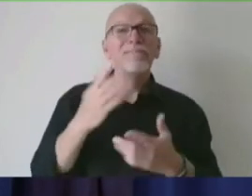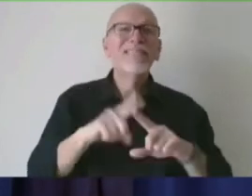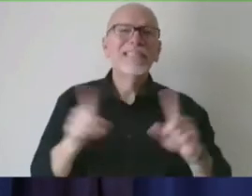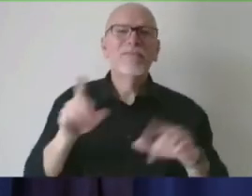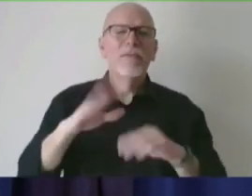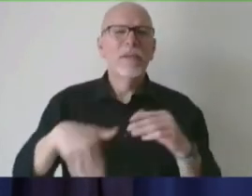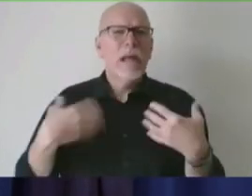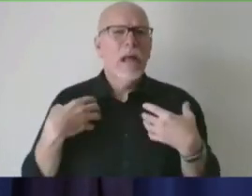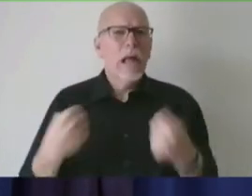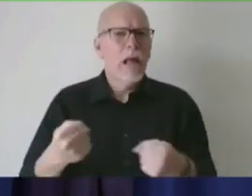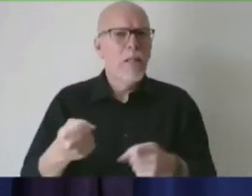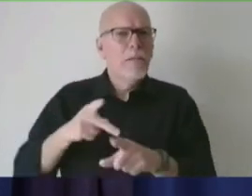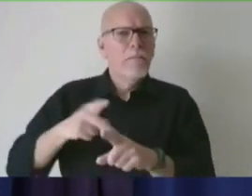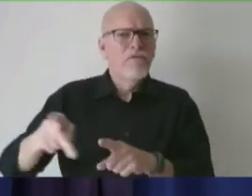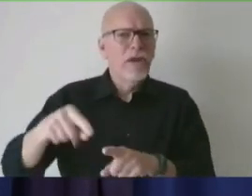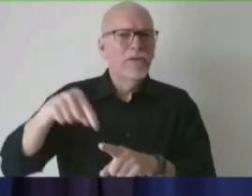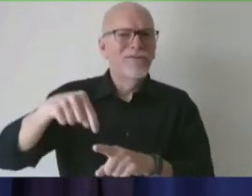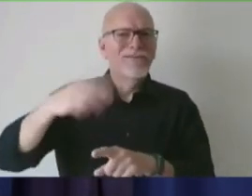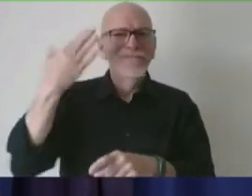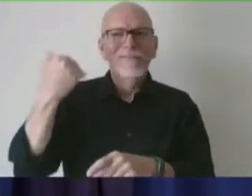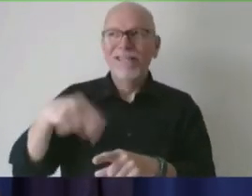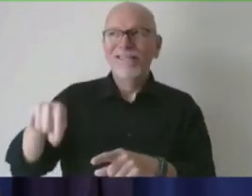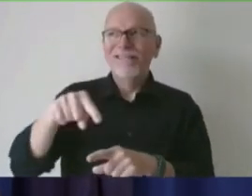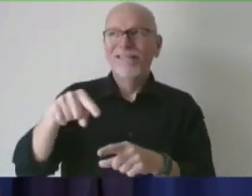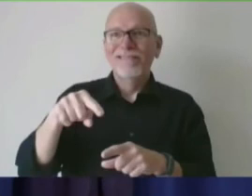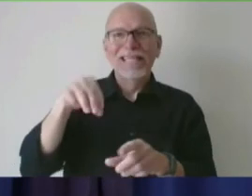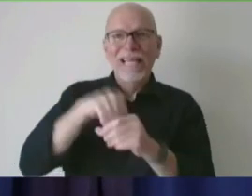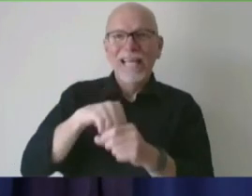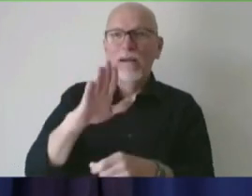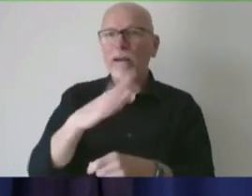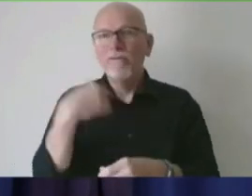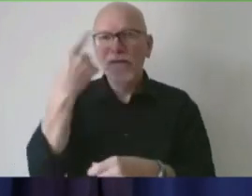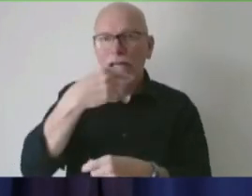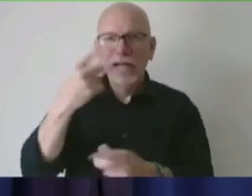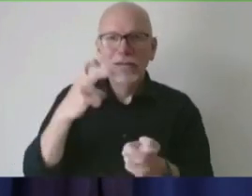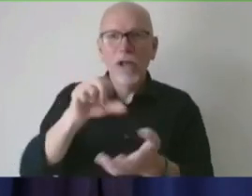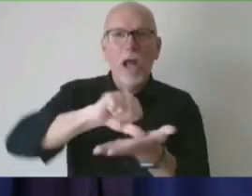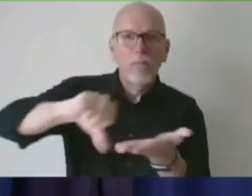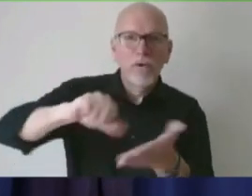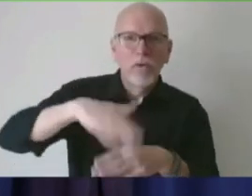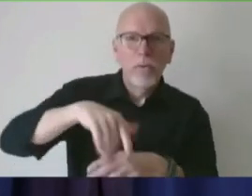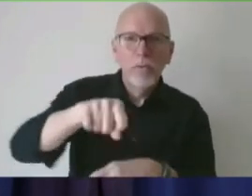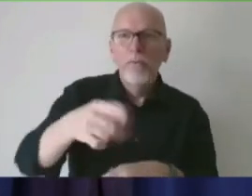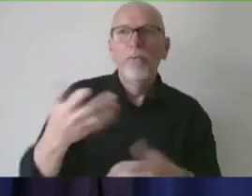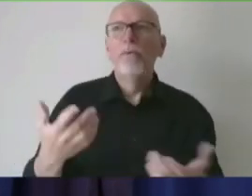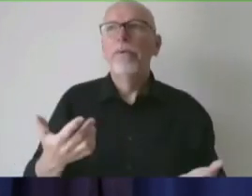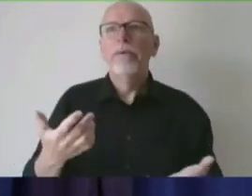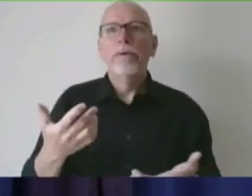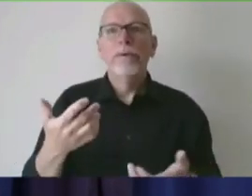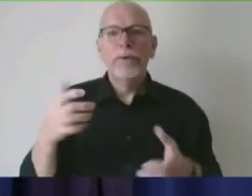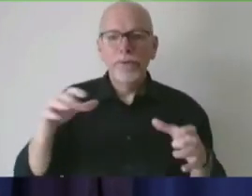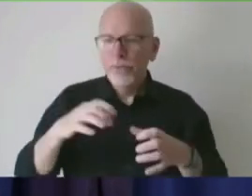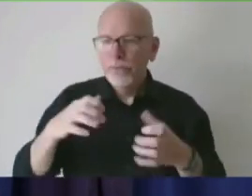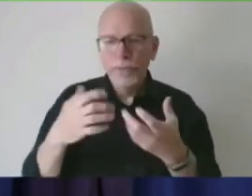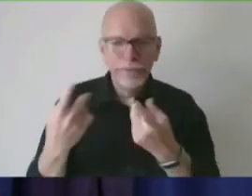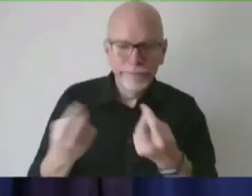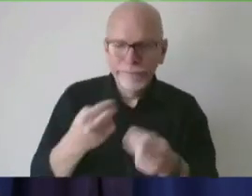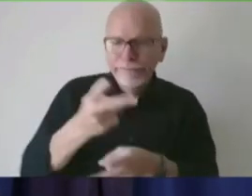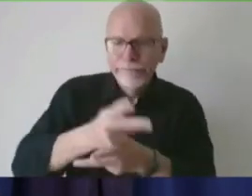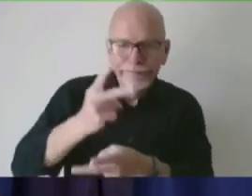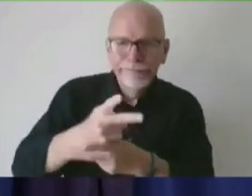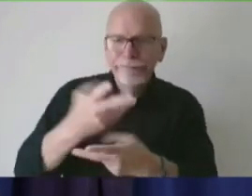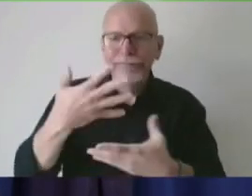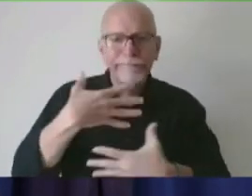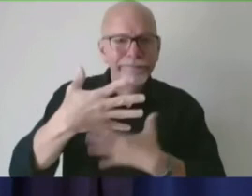healthcare facilities that are in people's faces, operating on them, doing procedures on them, taking care of them at their